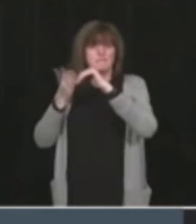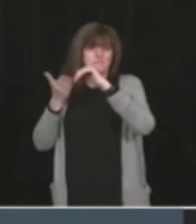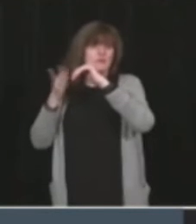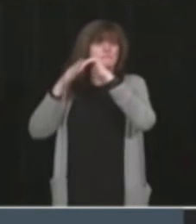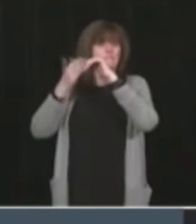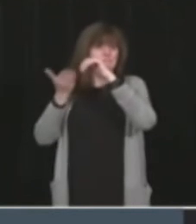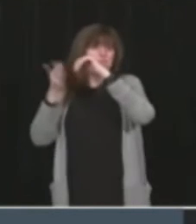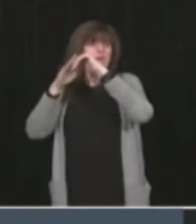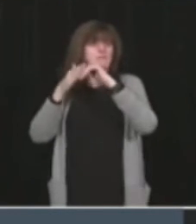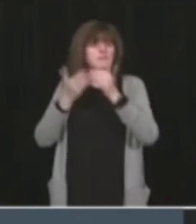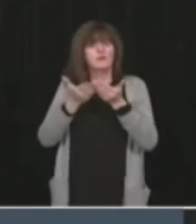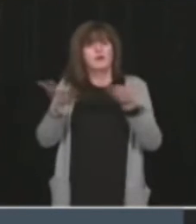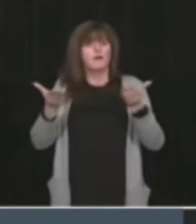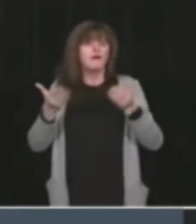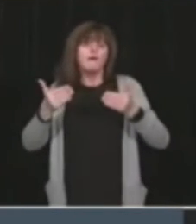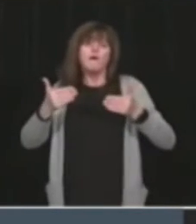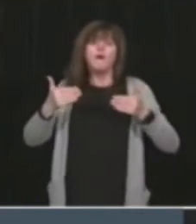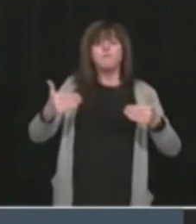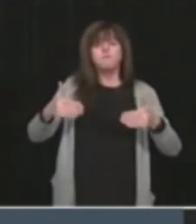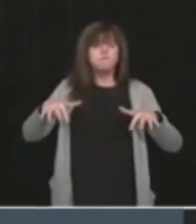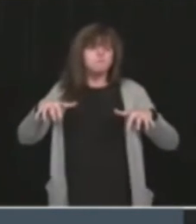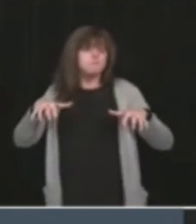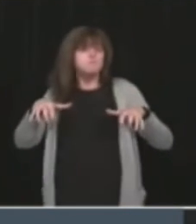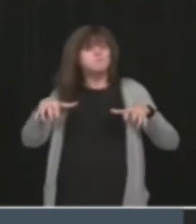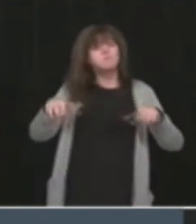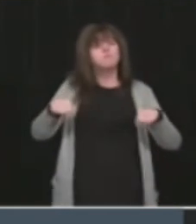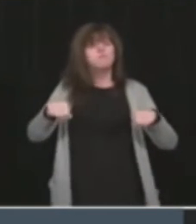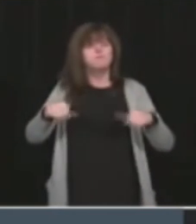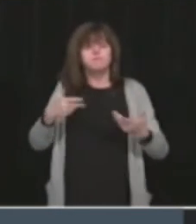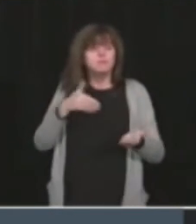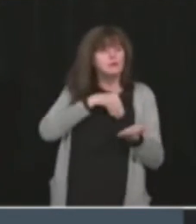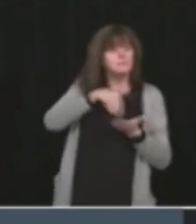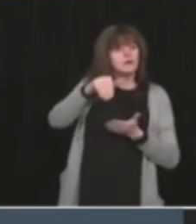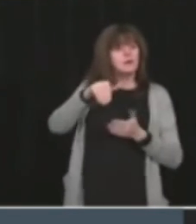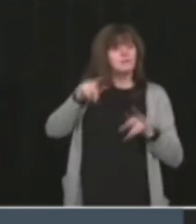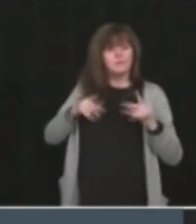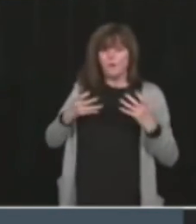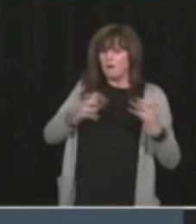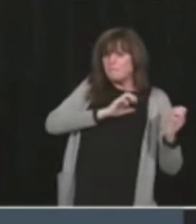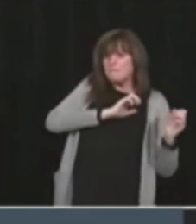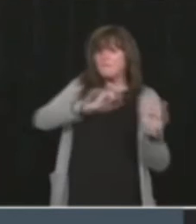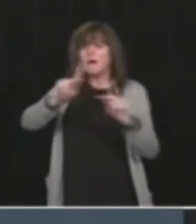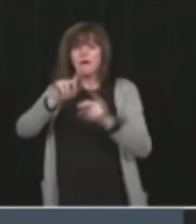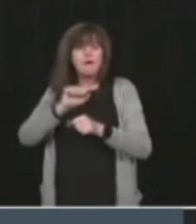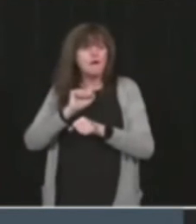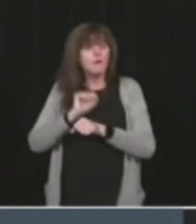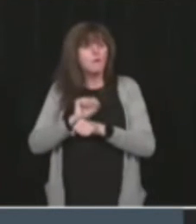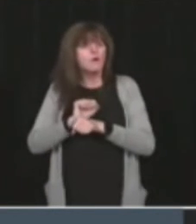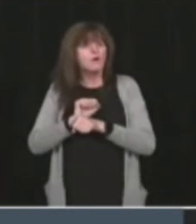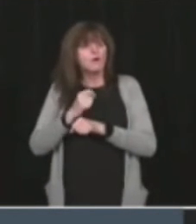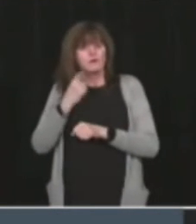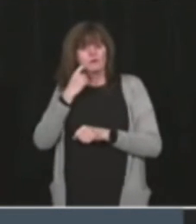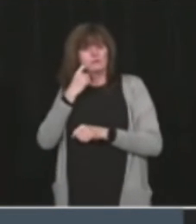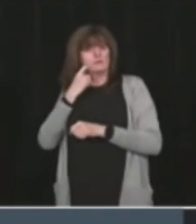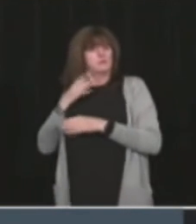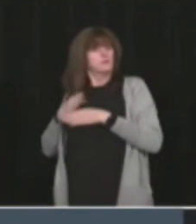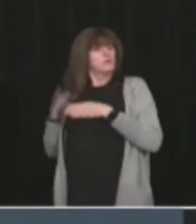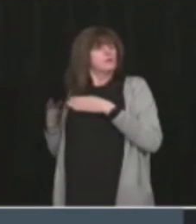hostage. A number of personal vehicles were seized over the weekend, and those seizures will